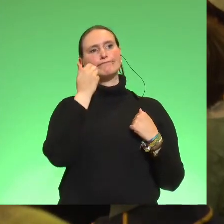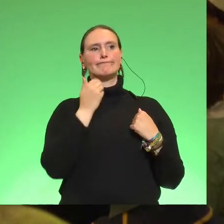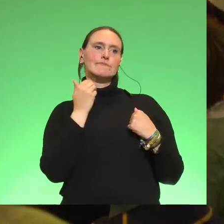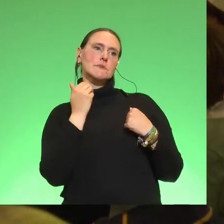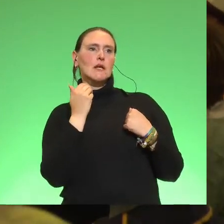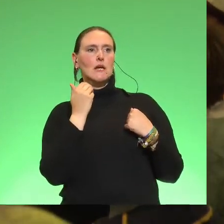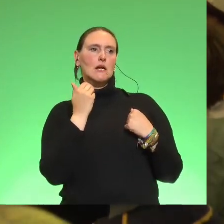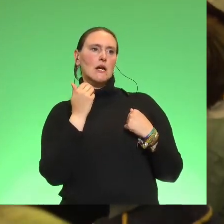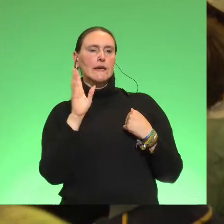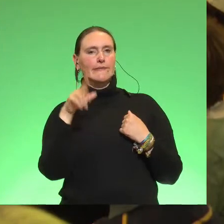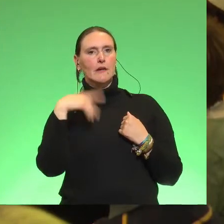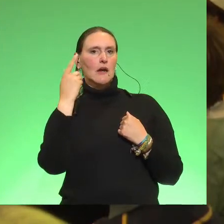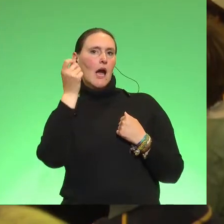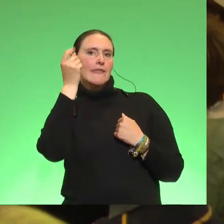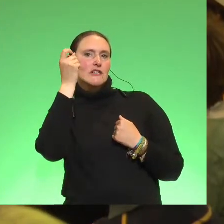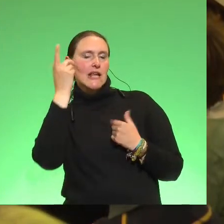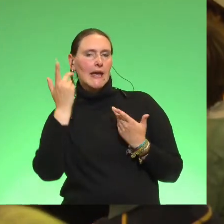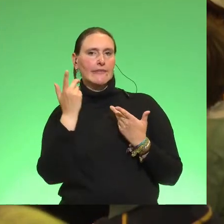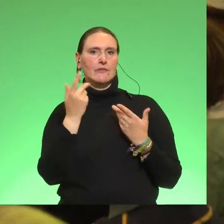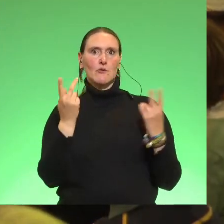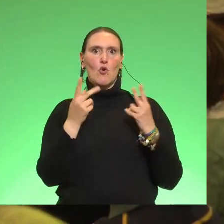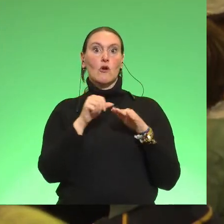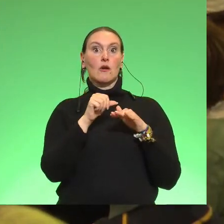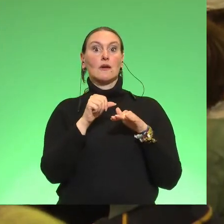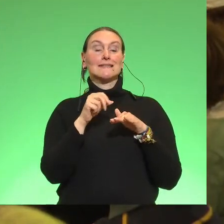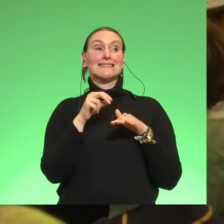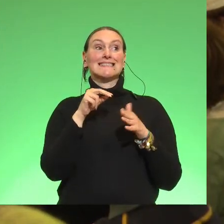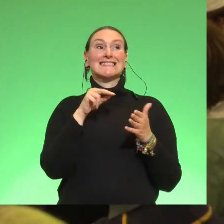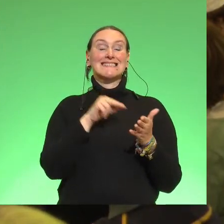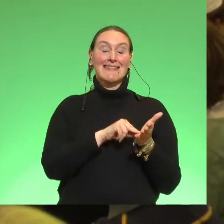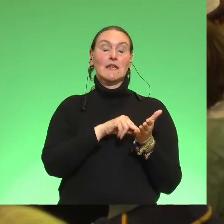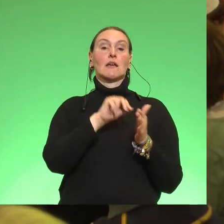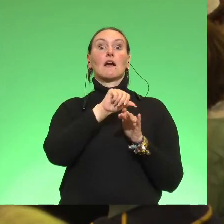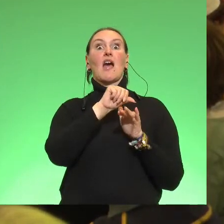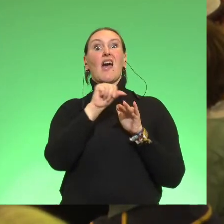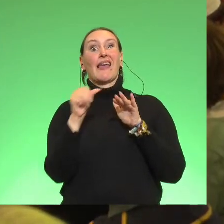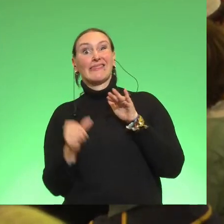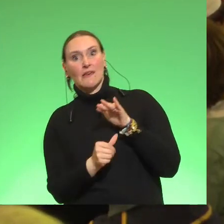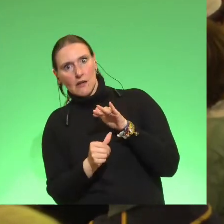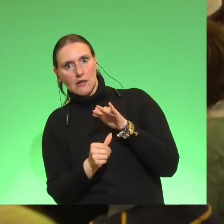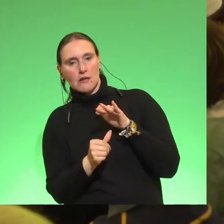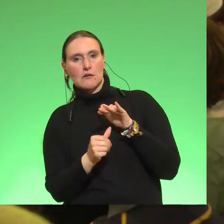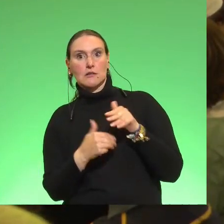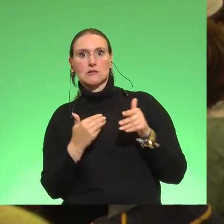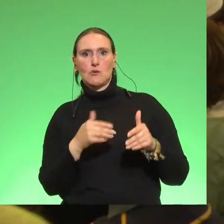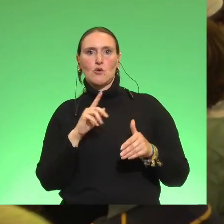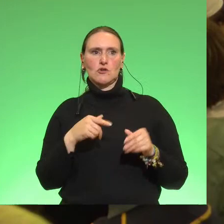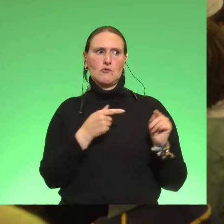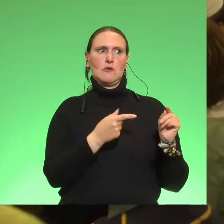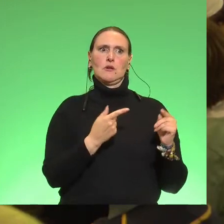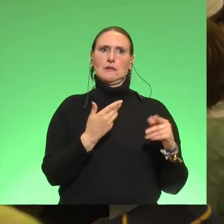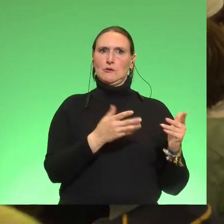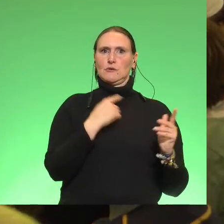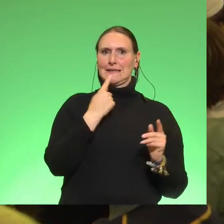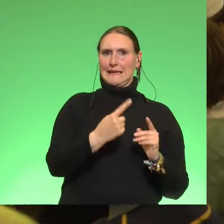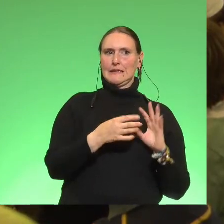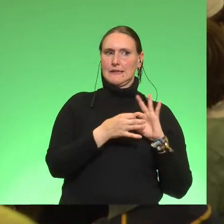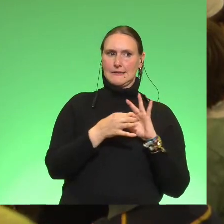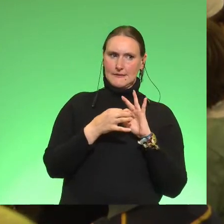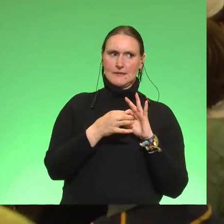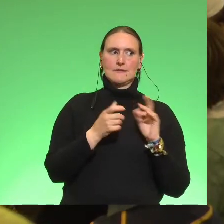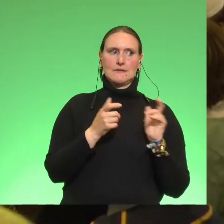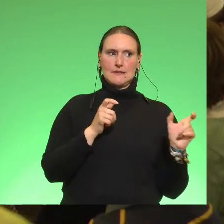under. And you were talking it in relation to empire, so that sort of felt quite